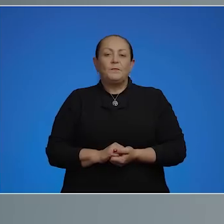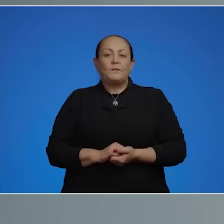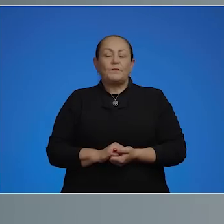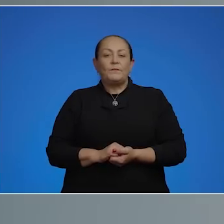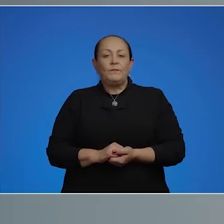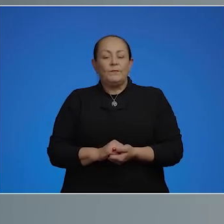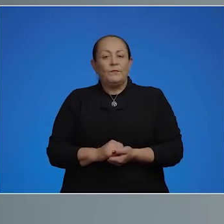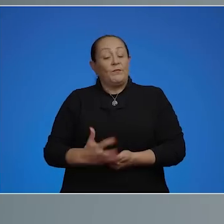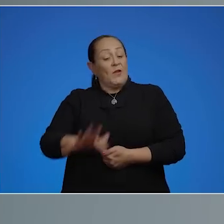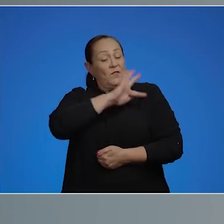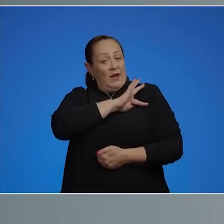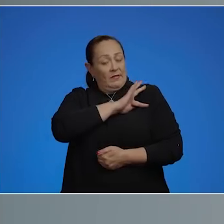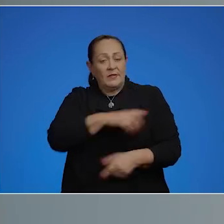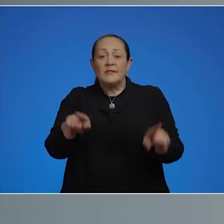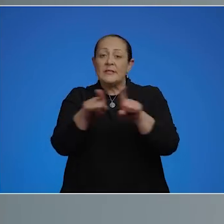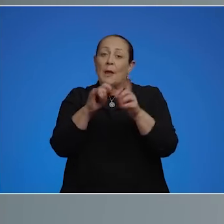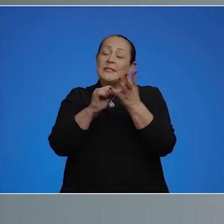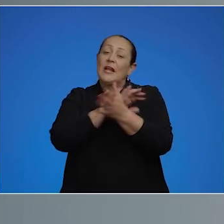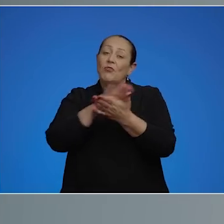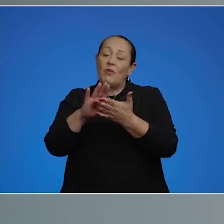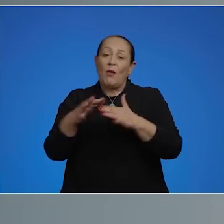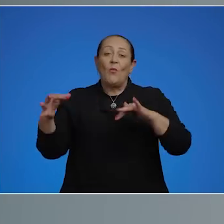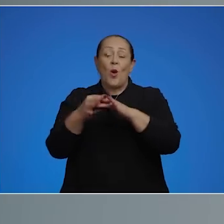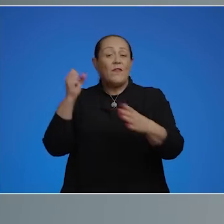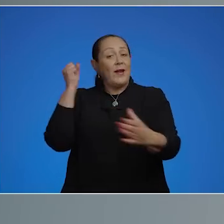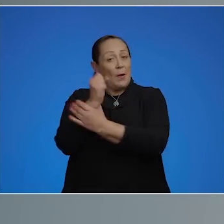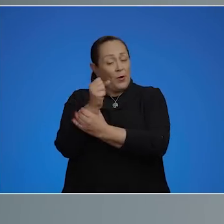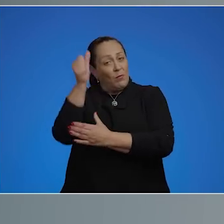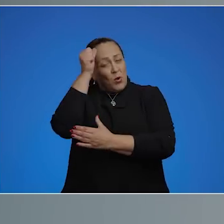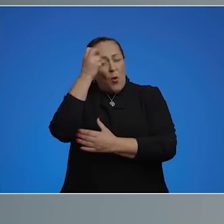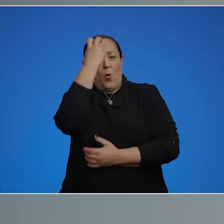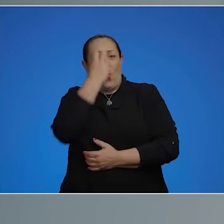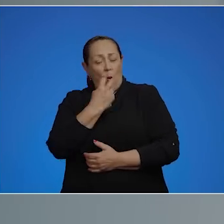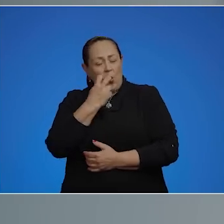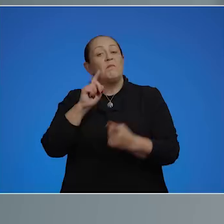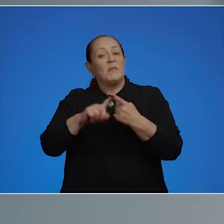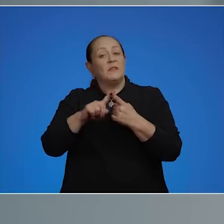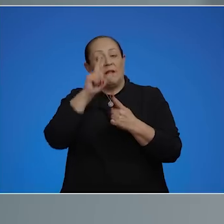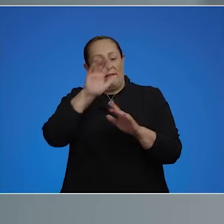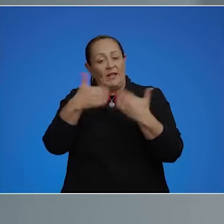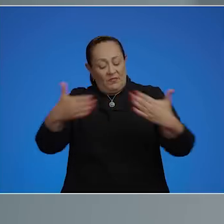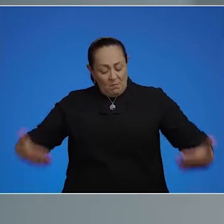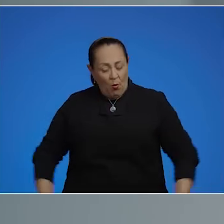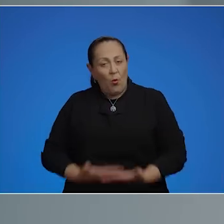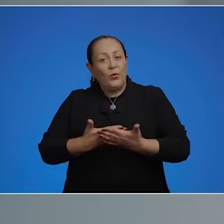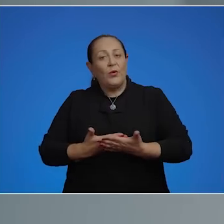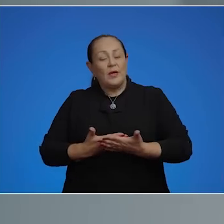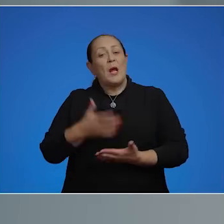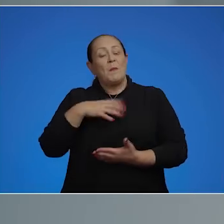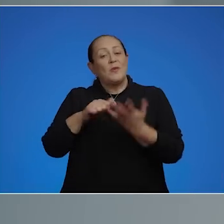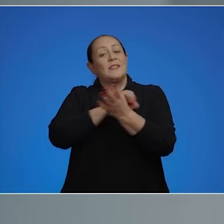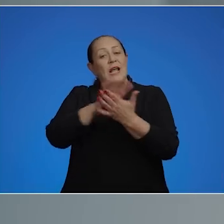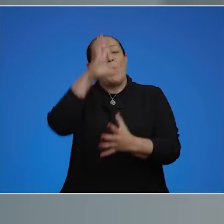It was equally by faith that Sarah, in spite of being past the age, was made able to conceive